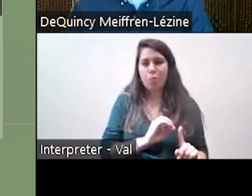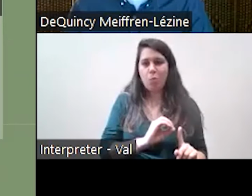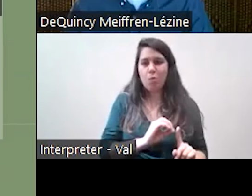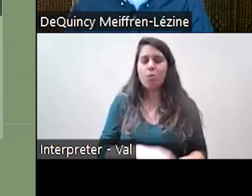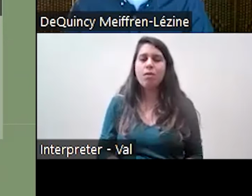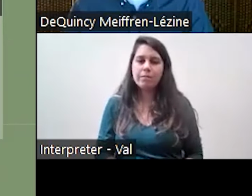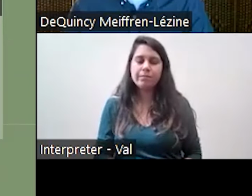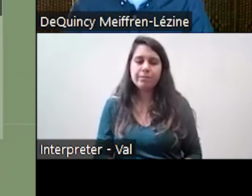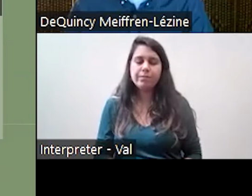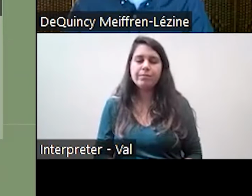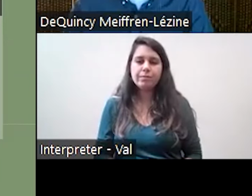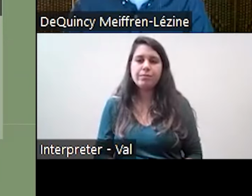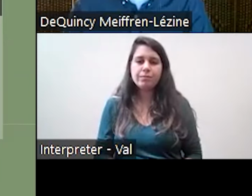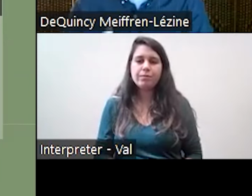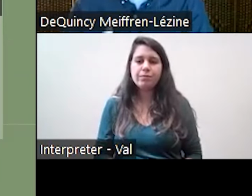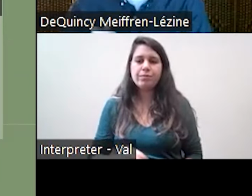So